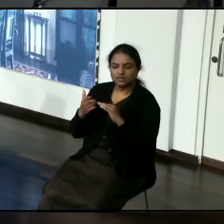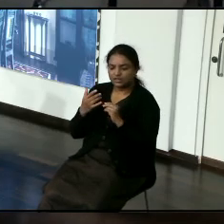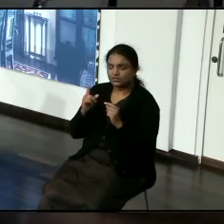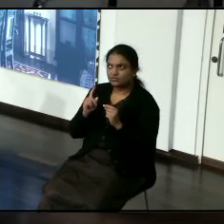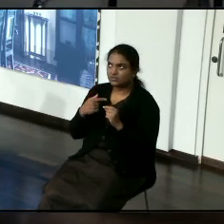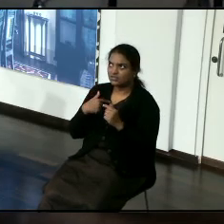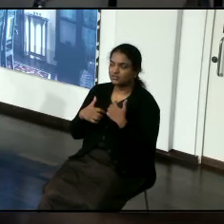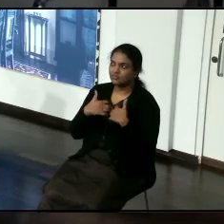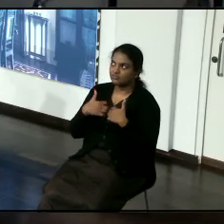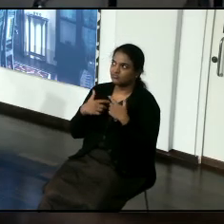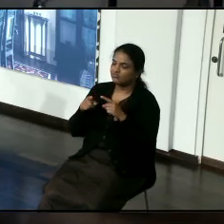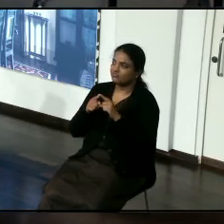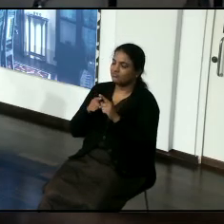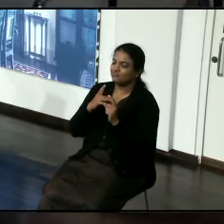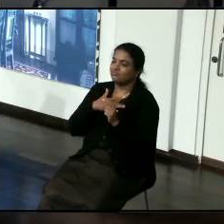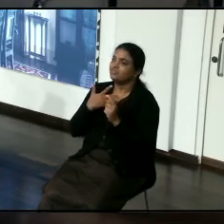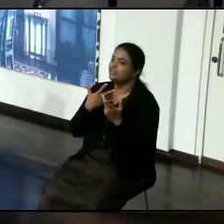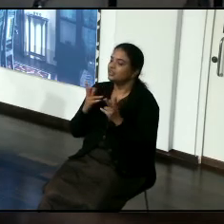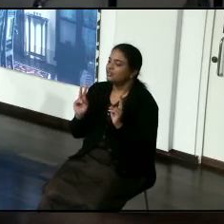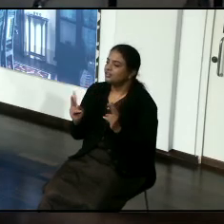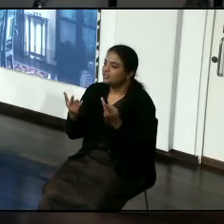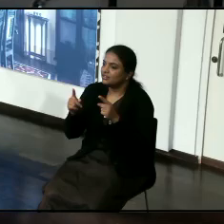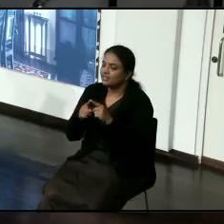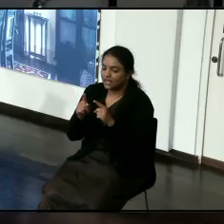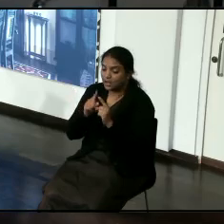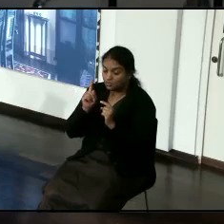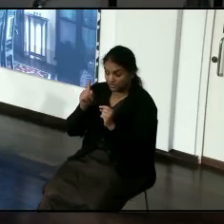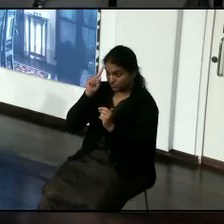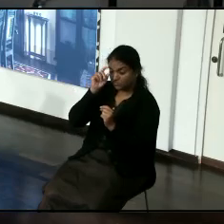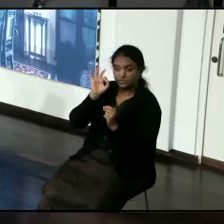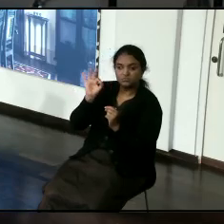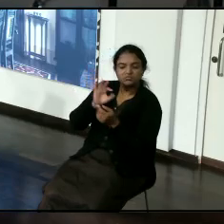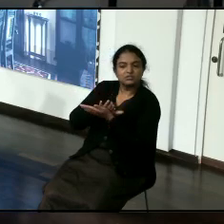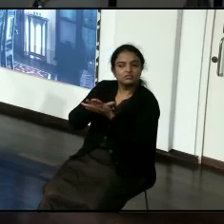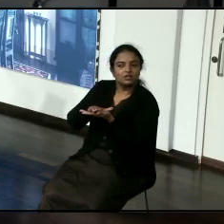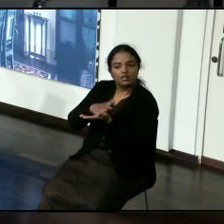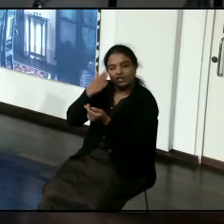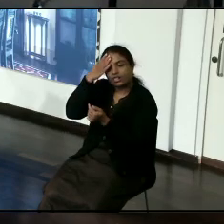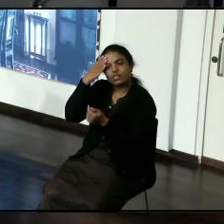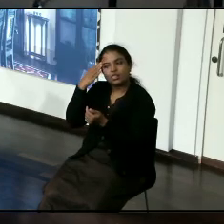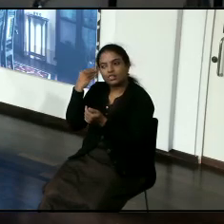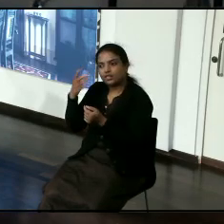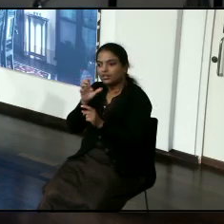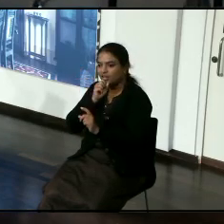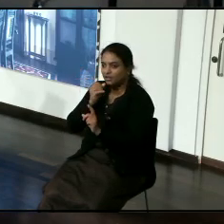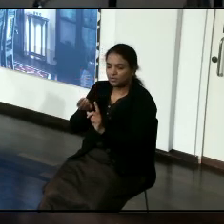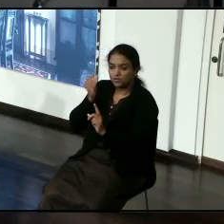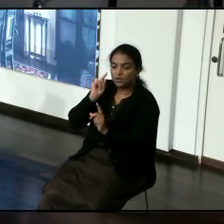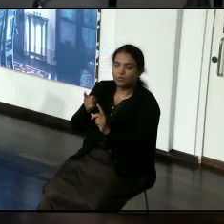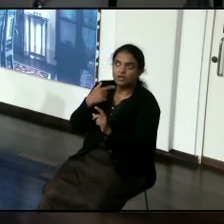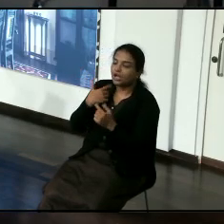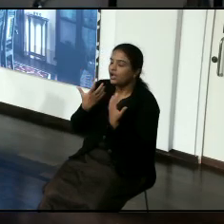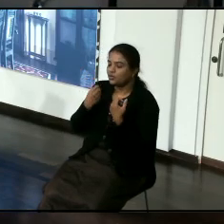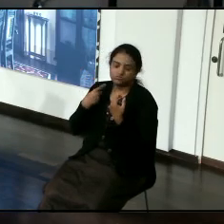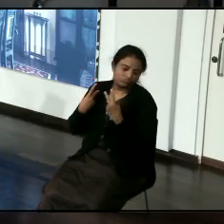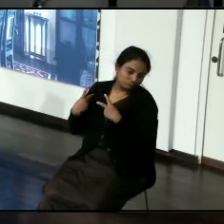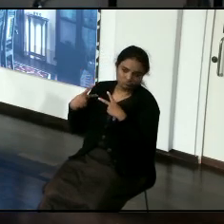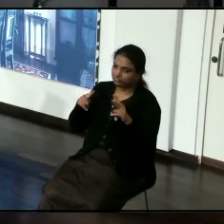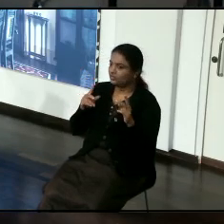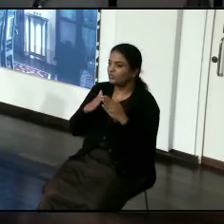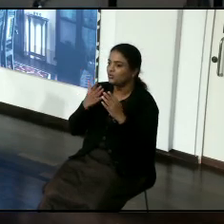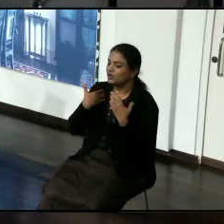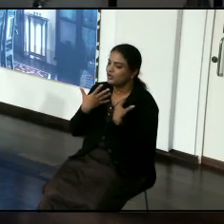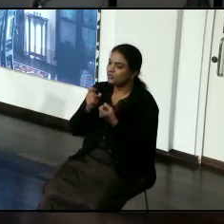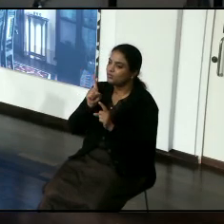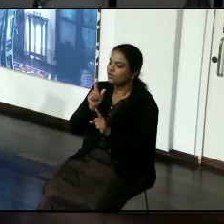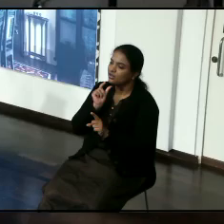that profoundly moving because even though she couldn't remember anything, she remembered she wanted to be back in her own home. And she felt that